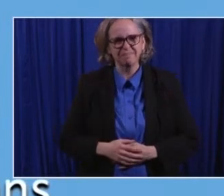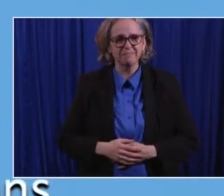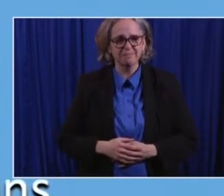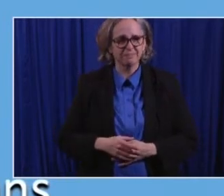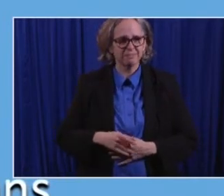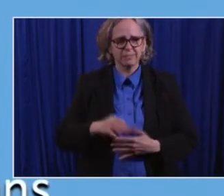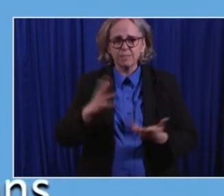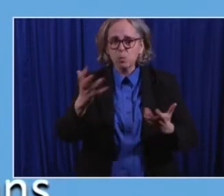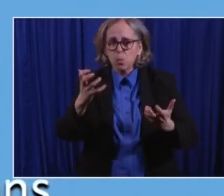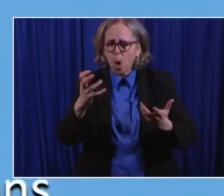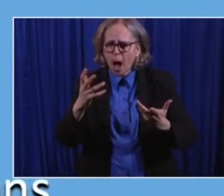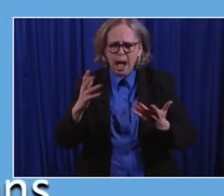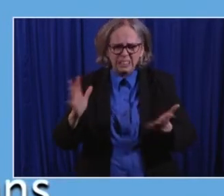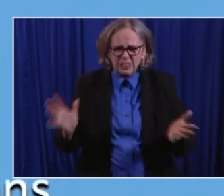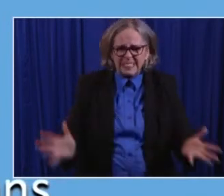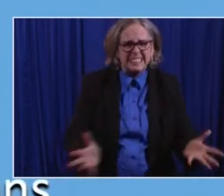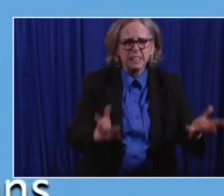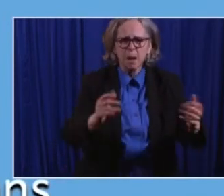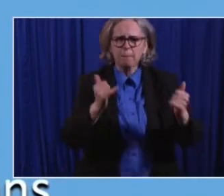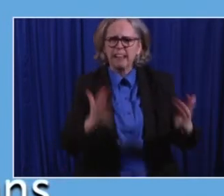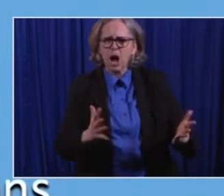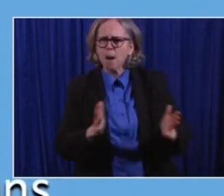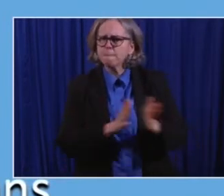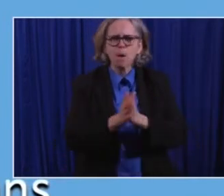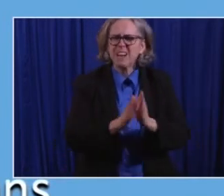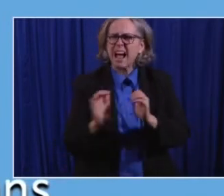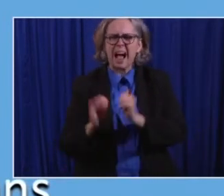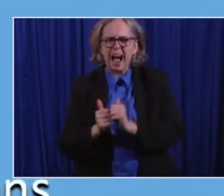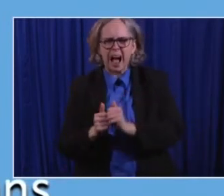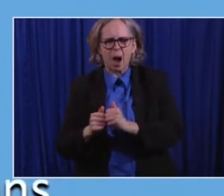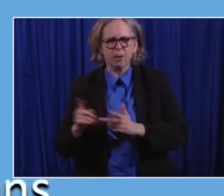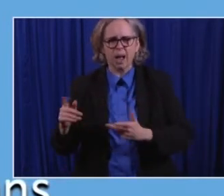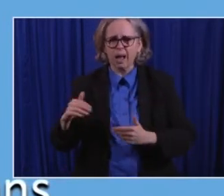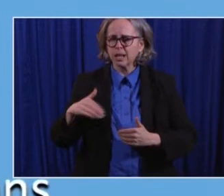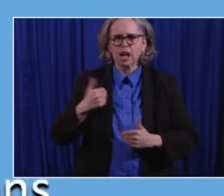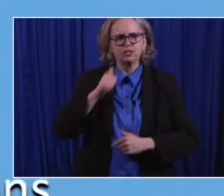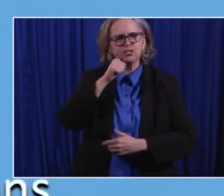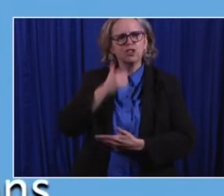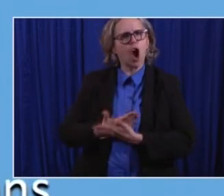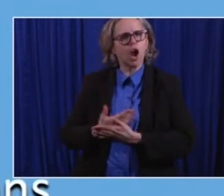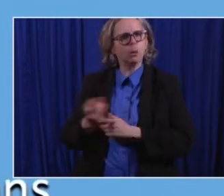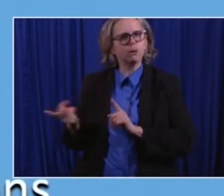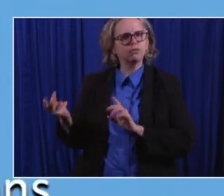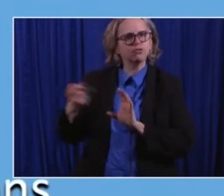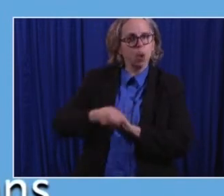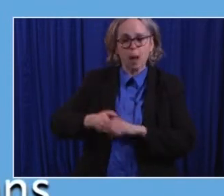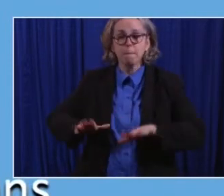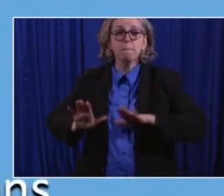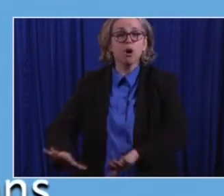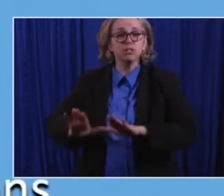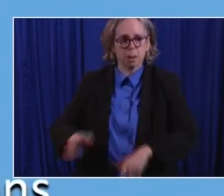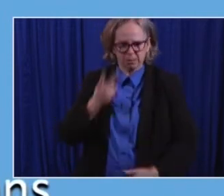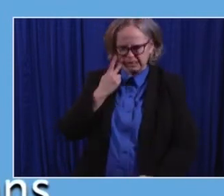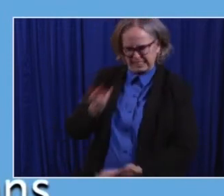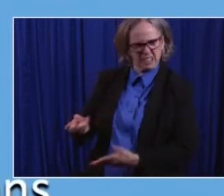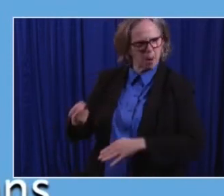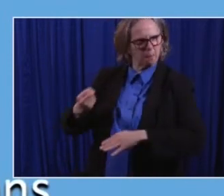would have his young daughters come to the field and show the boys how his girls were stronger and could do more push-ups than they